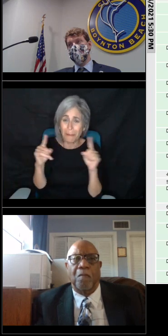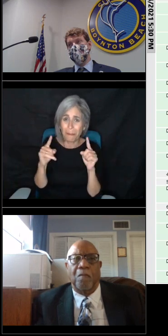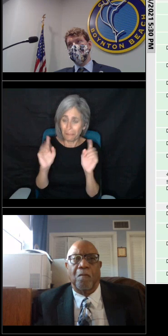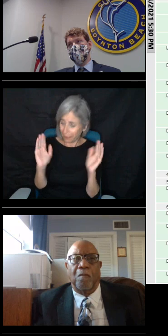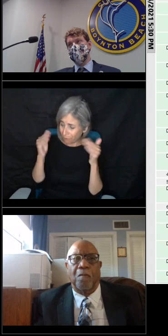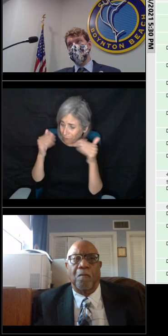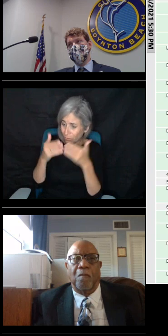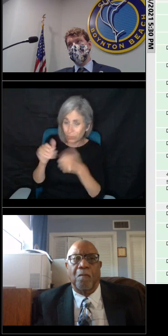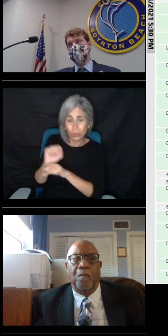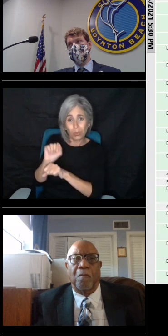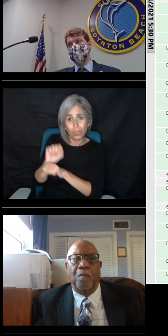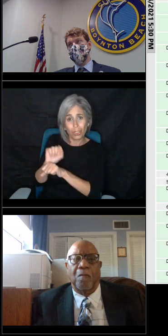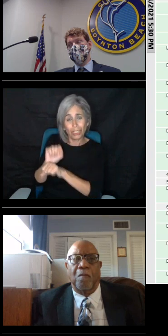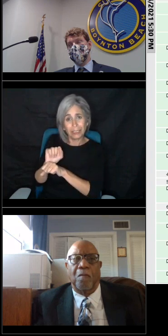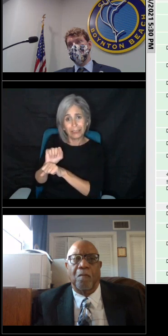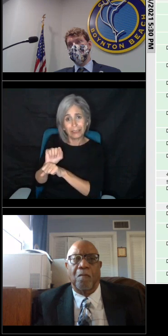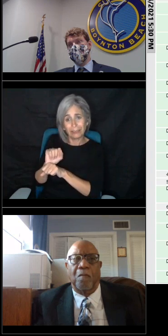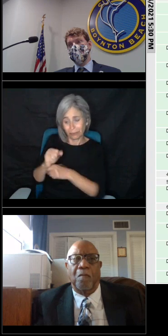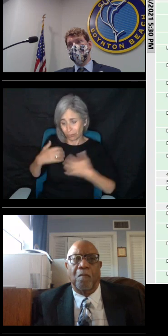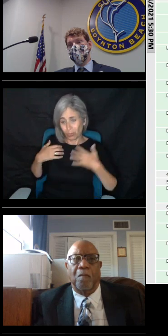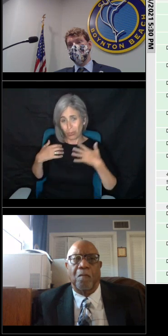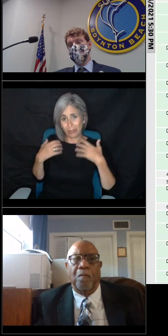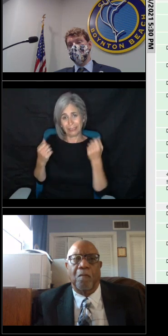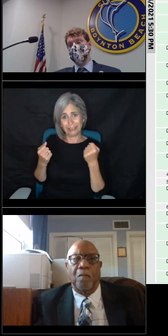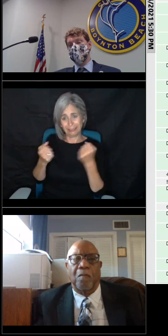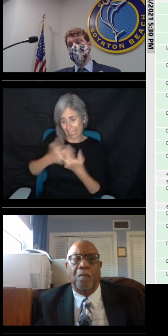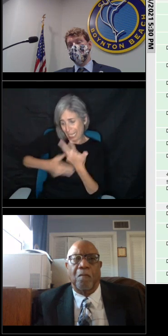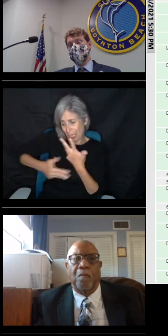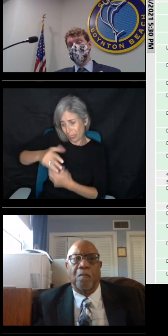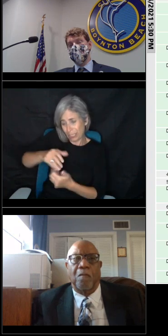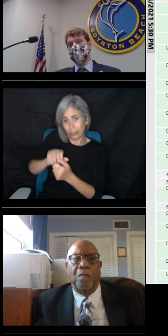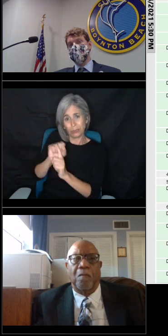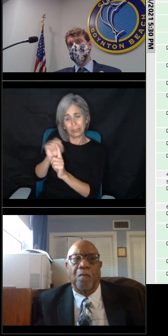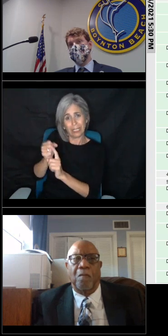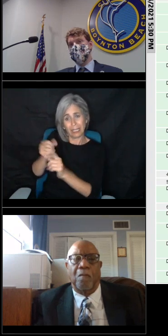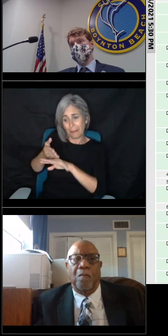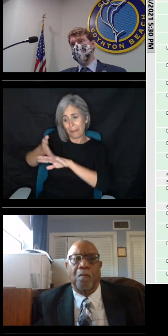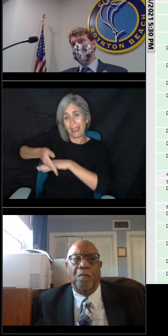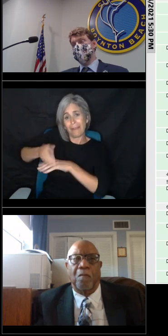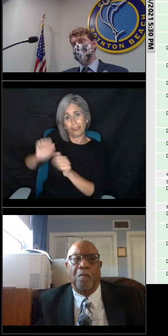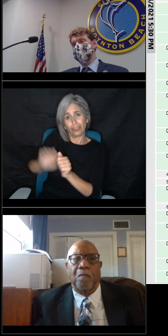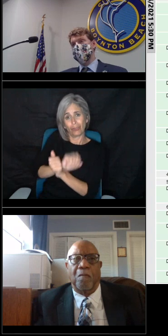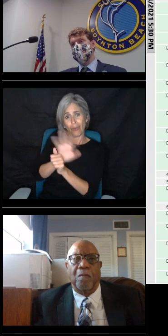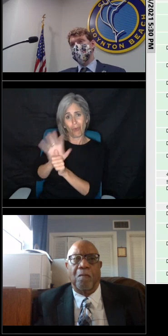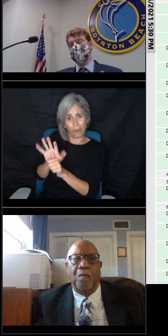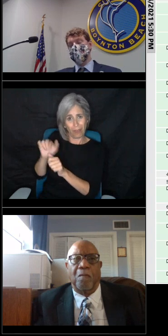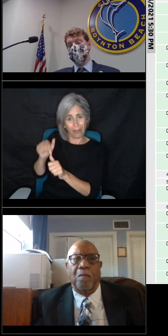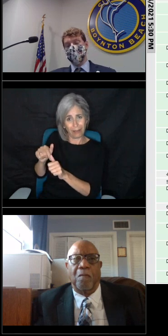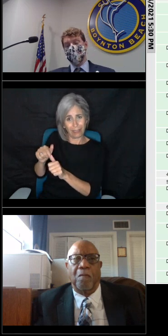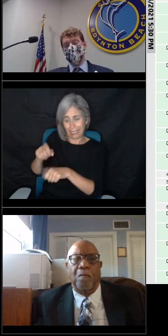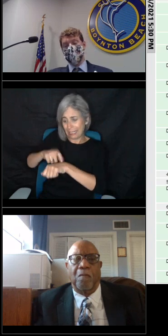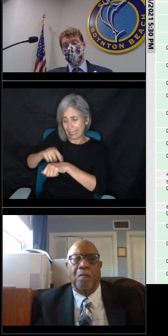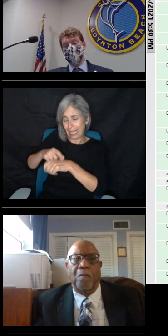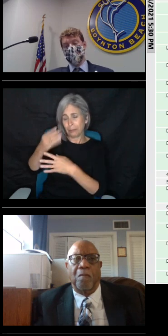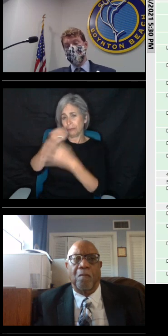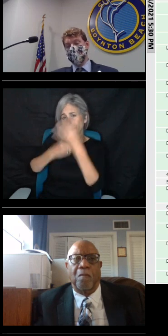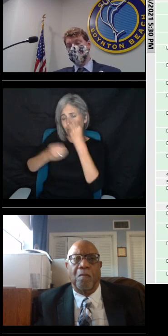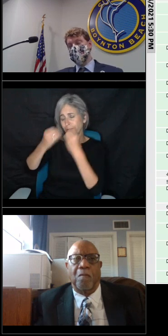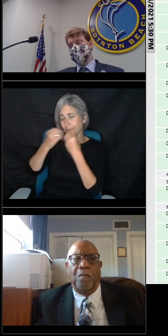on workforce wellness and reintegration to society post-COVID. It is time to nourish our bodies